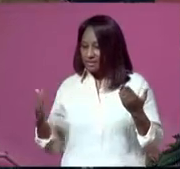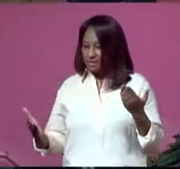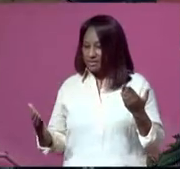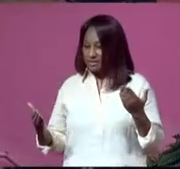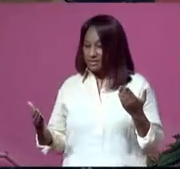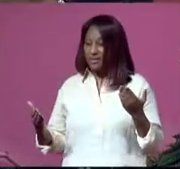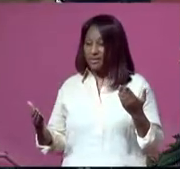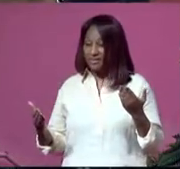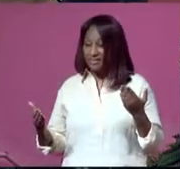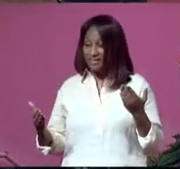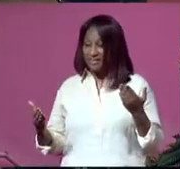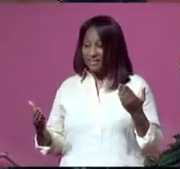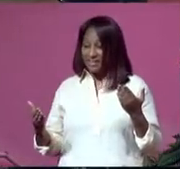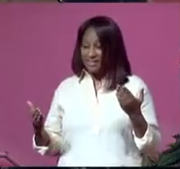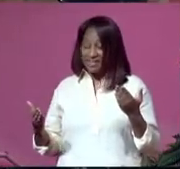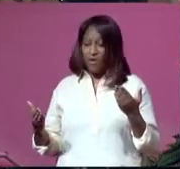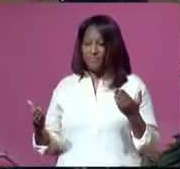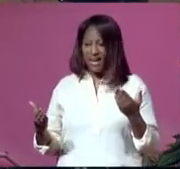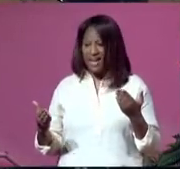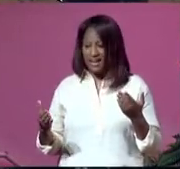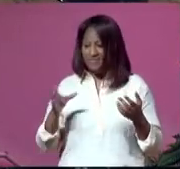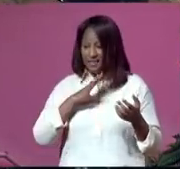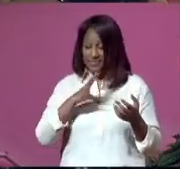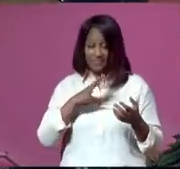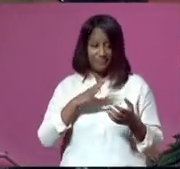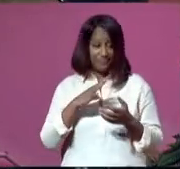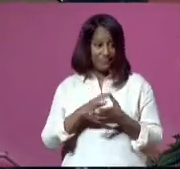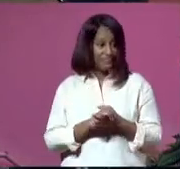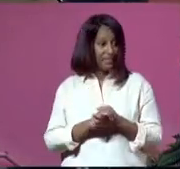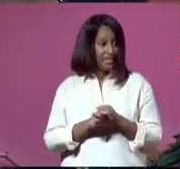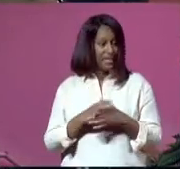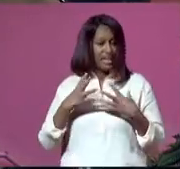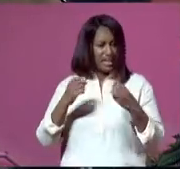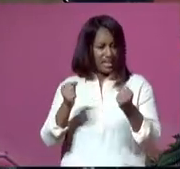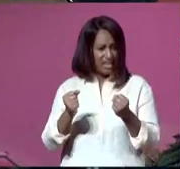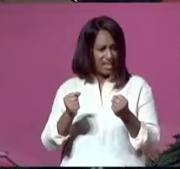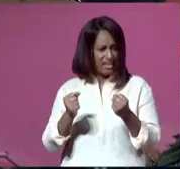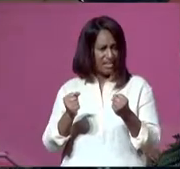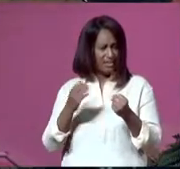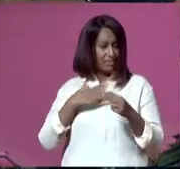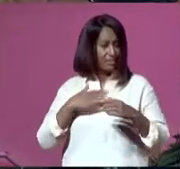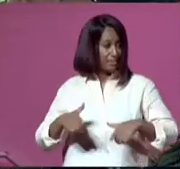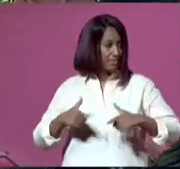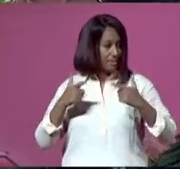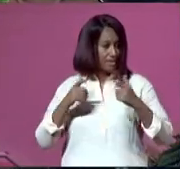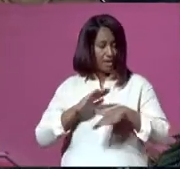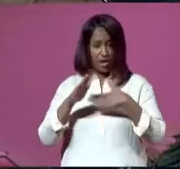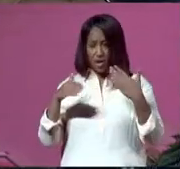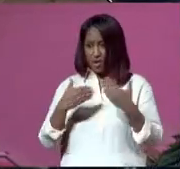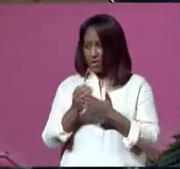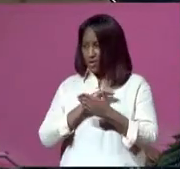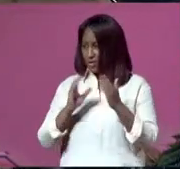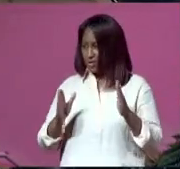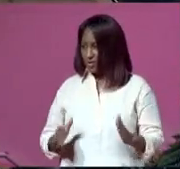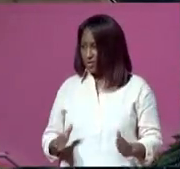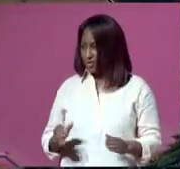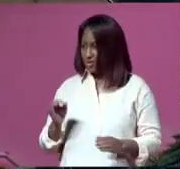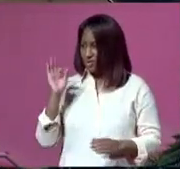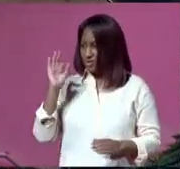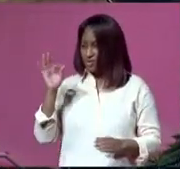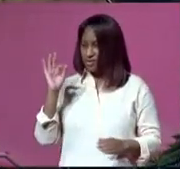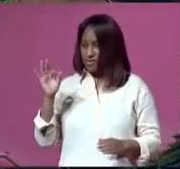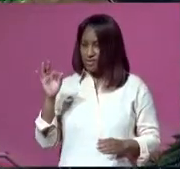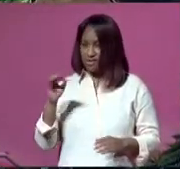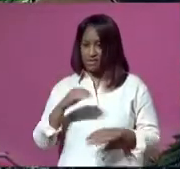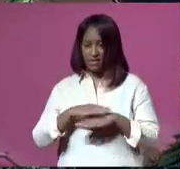help me heal the area of my badness. And all these Christian preachers, talking about therapy mean you don't